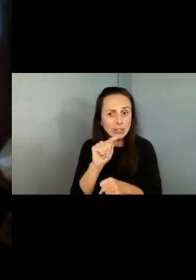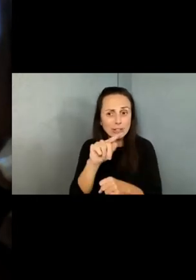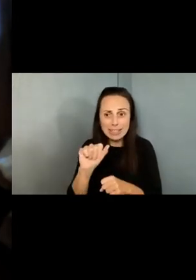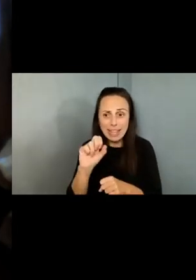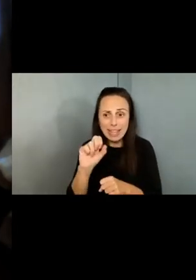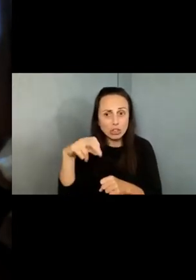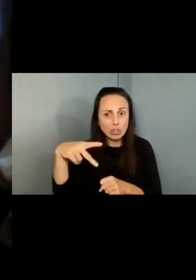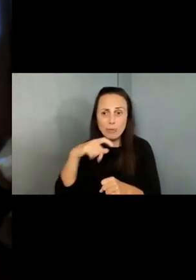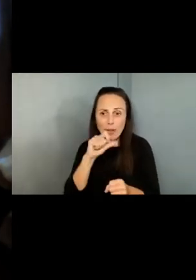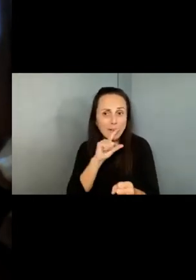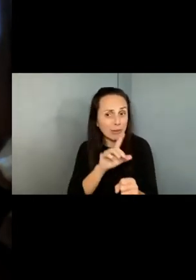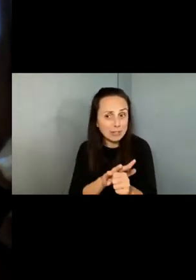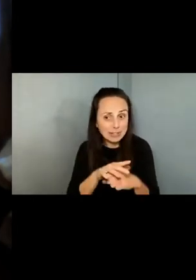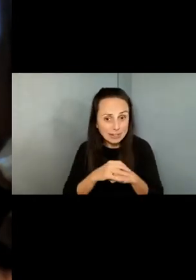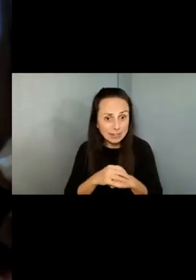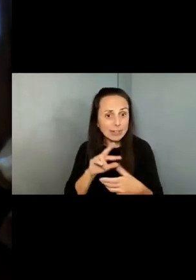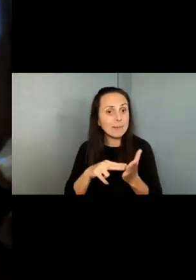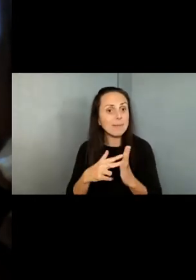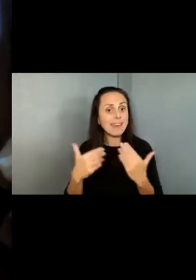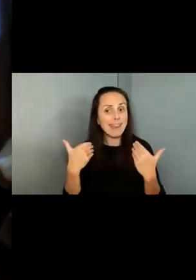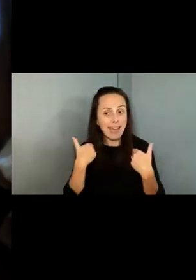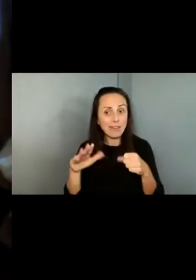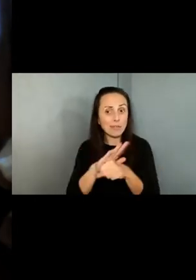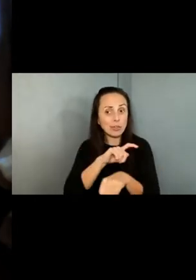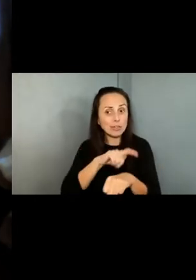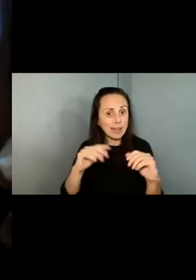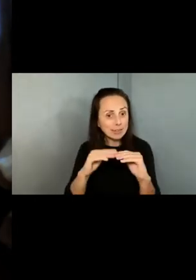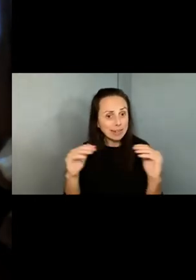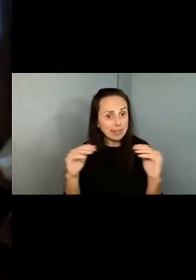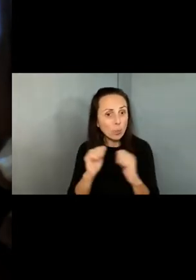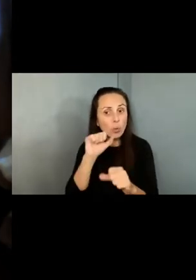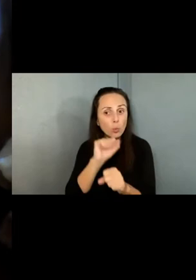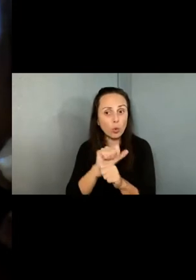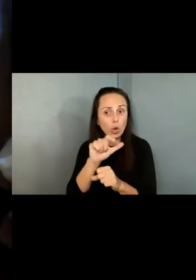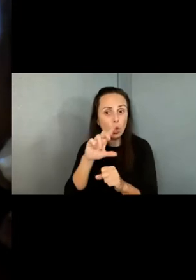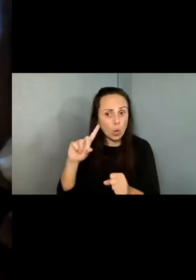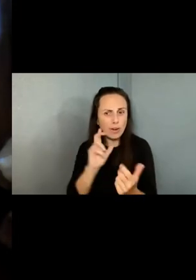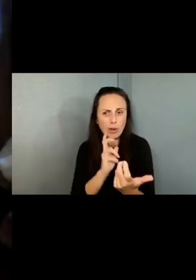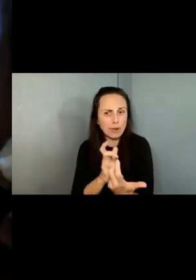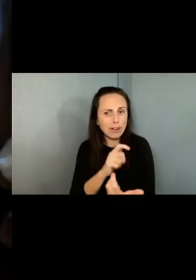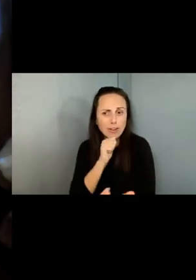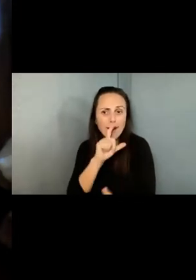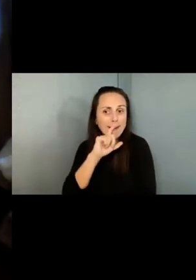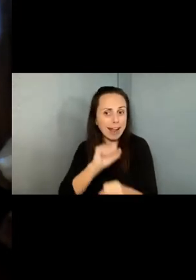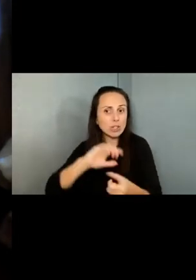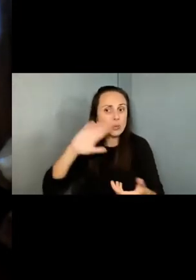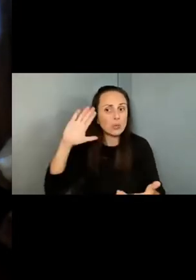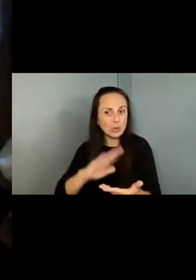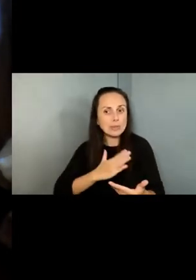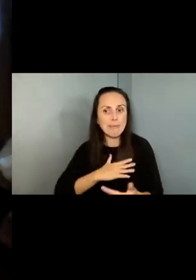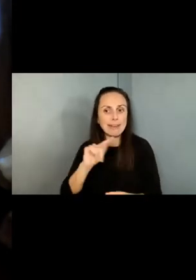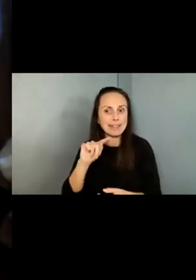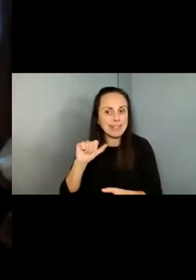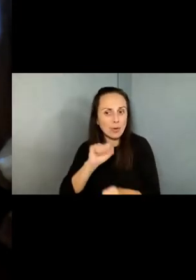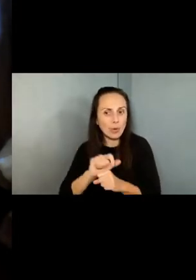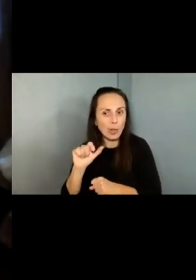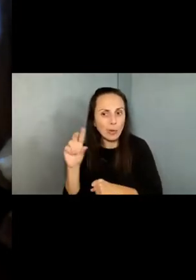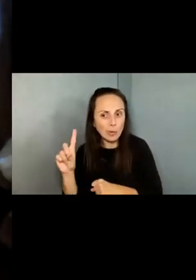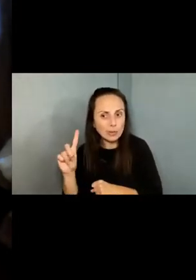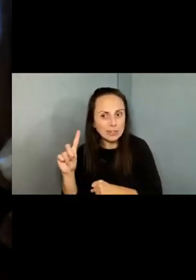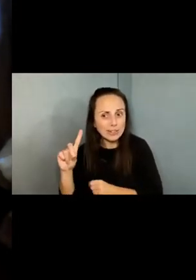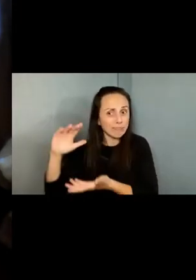guaranteed. Moreover, having a full-time status with reduced workload accommodation does not actually reduce my TA workload. Like, that